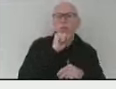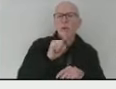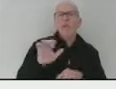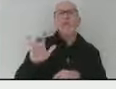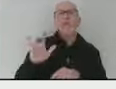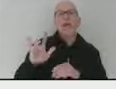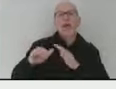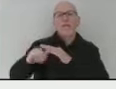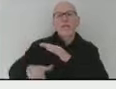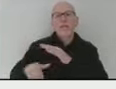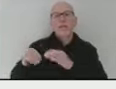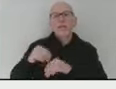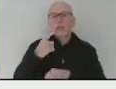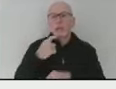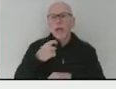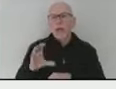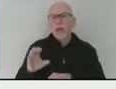red. We've